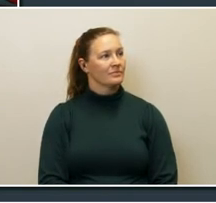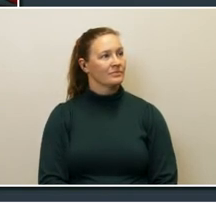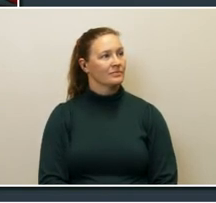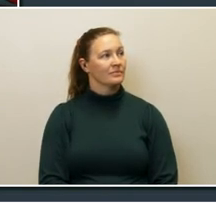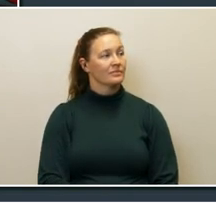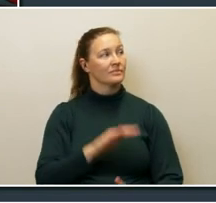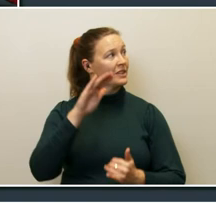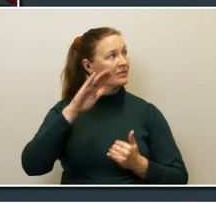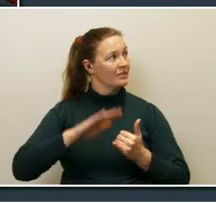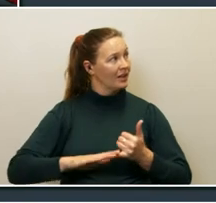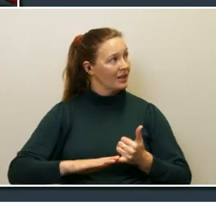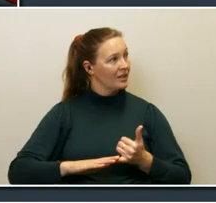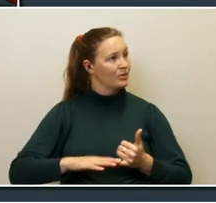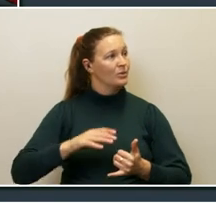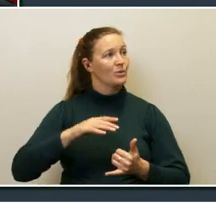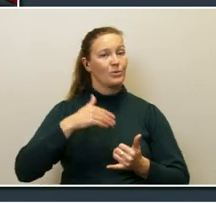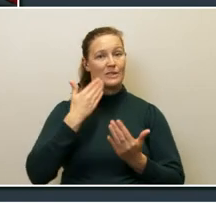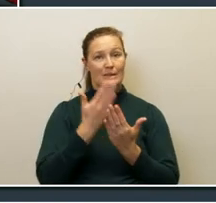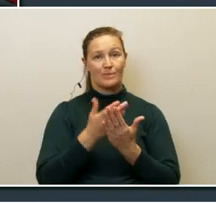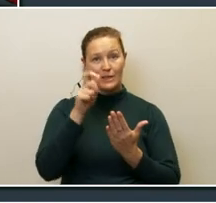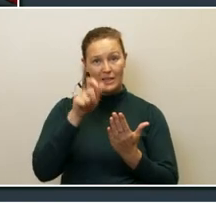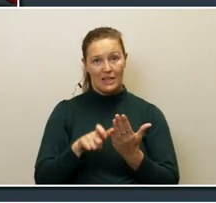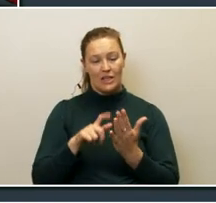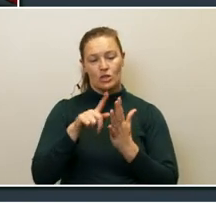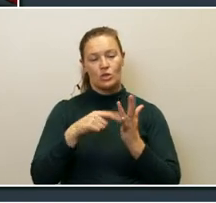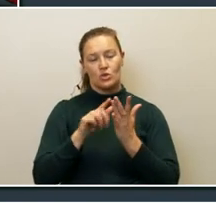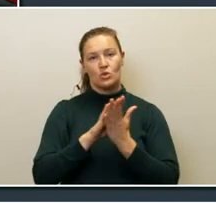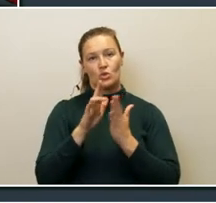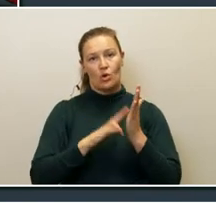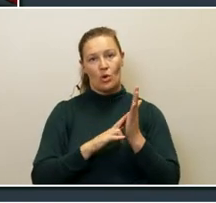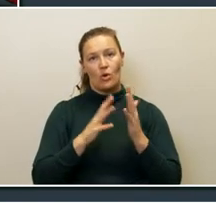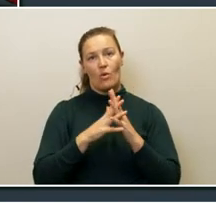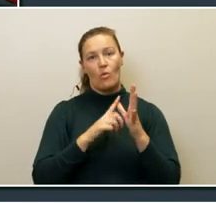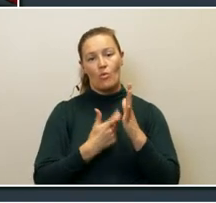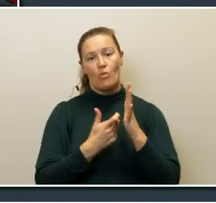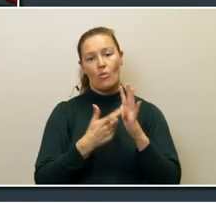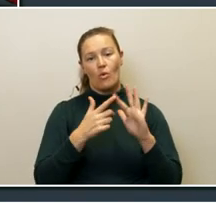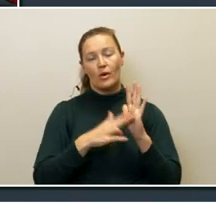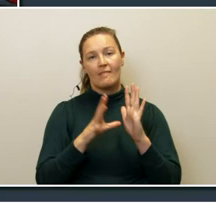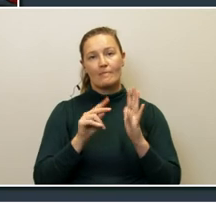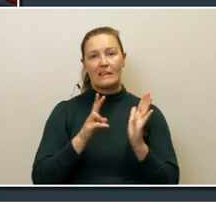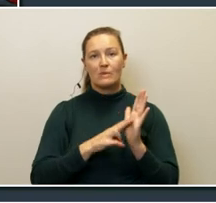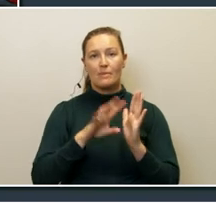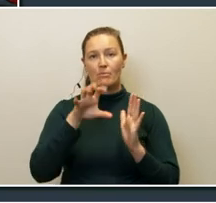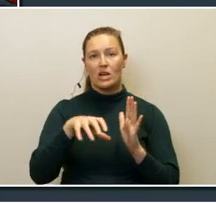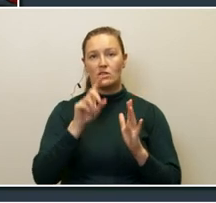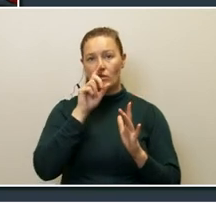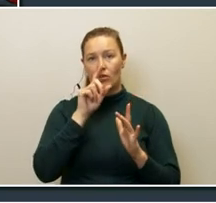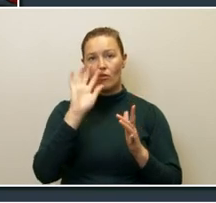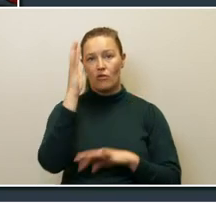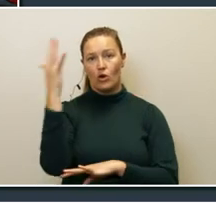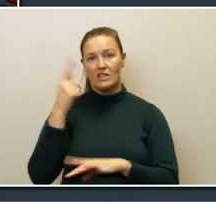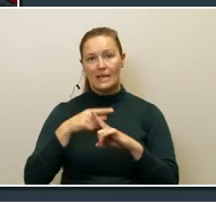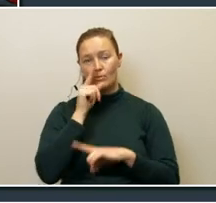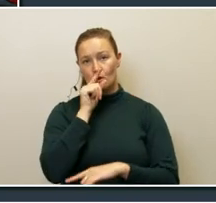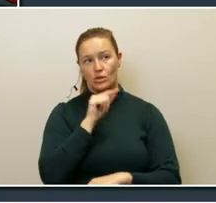And our final submitter for the day is John Warren from the Napier branch of Forest and Bird.